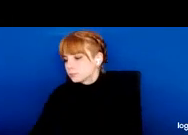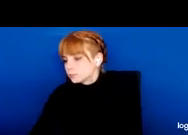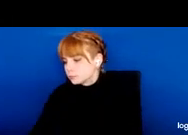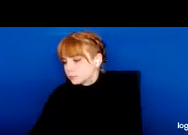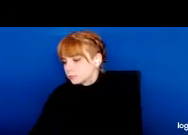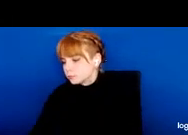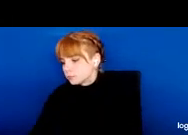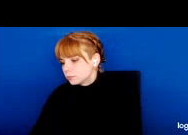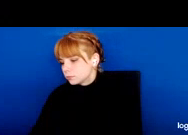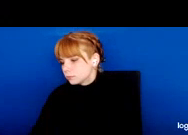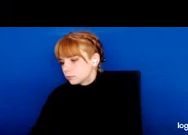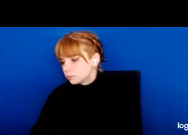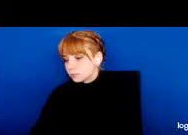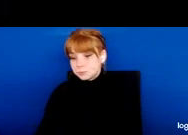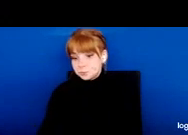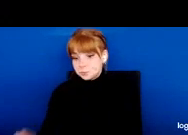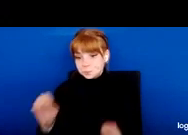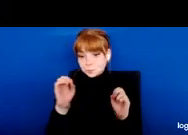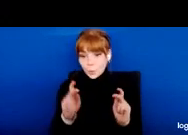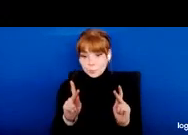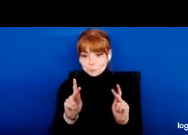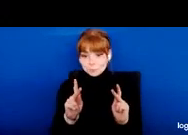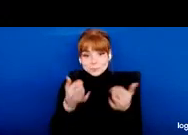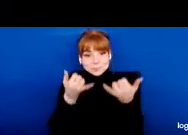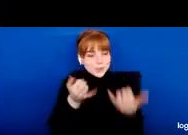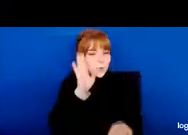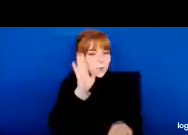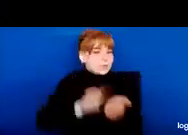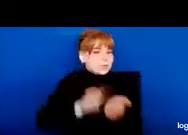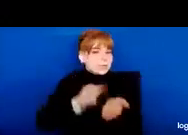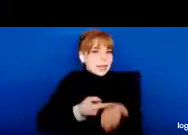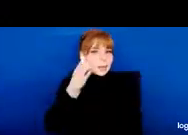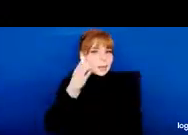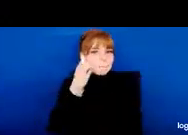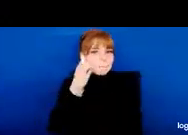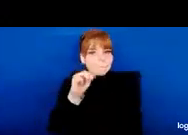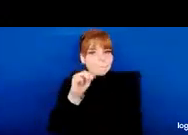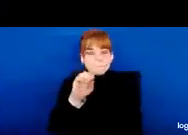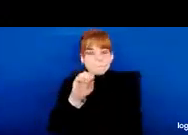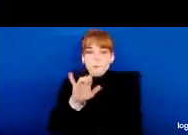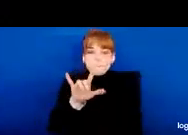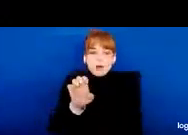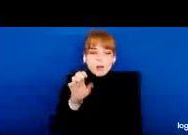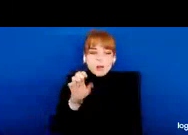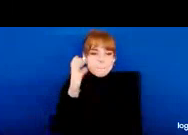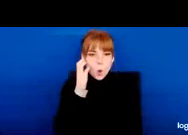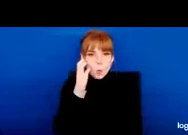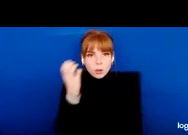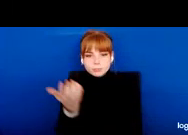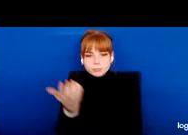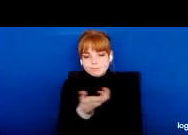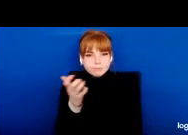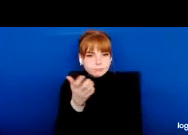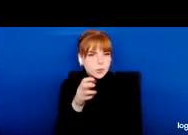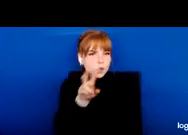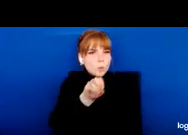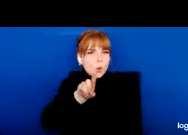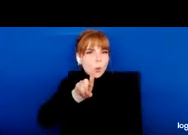Okay. All right, so we're going to talk about mobile. What are some things that are required in WCAG 2.1 related to mobile?